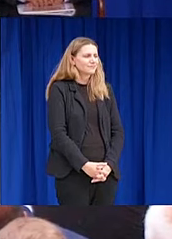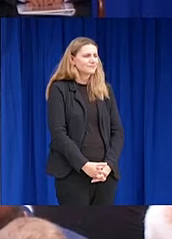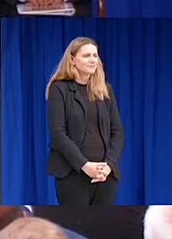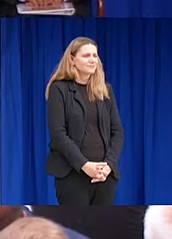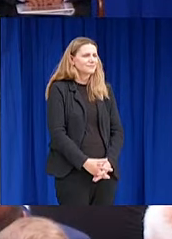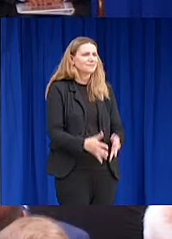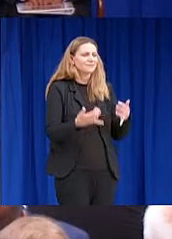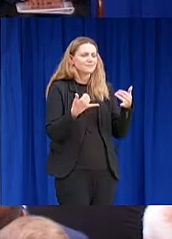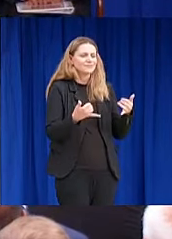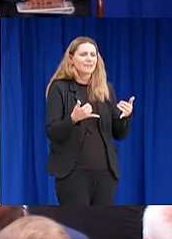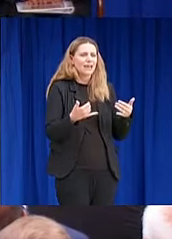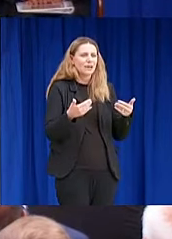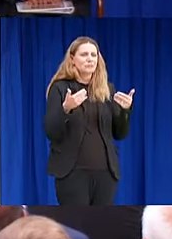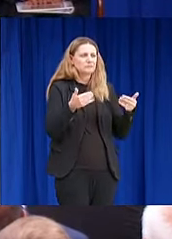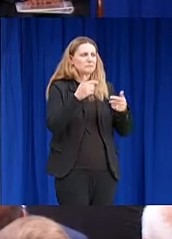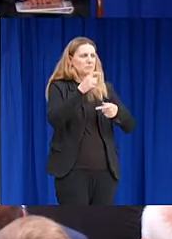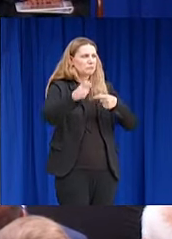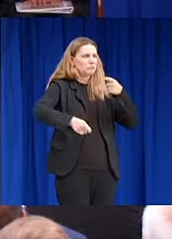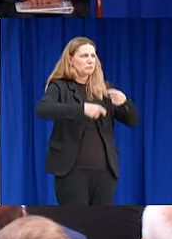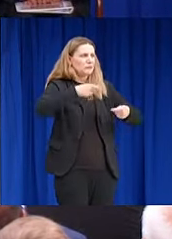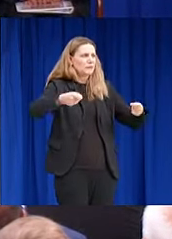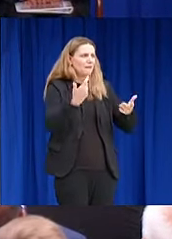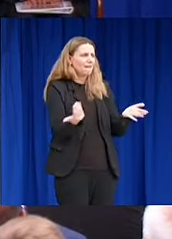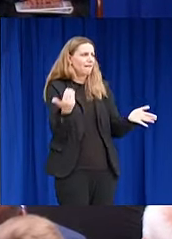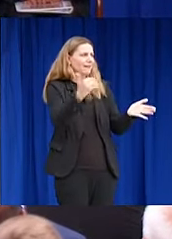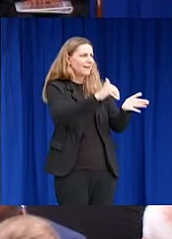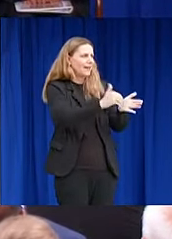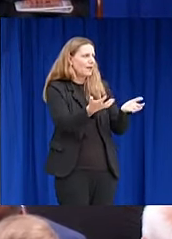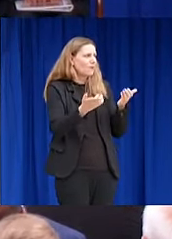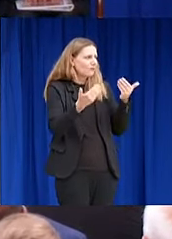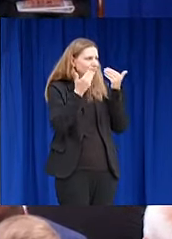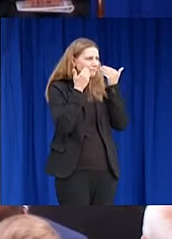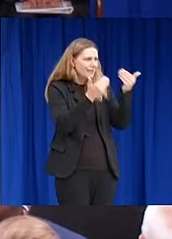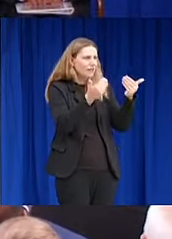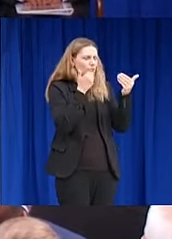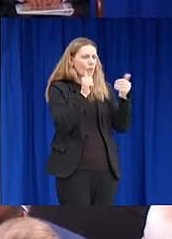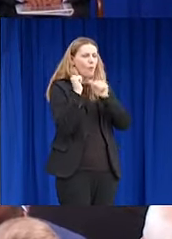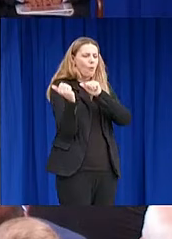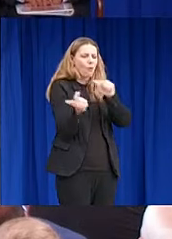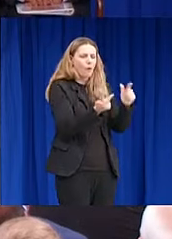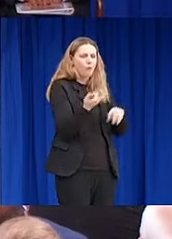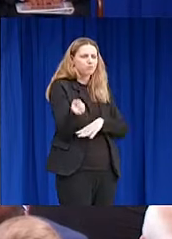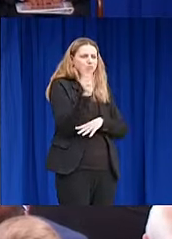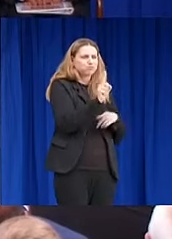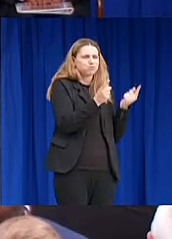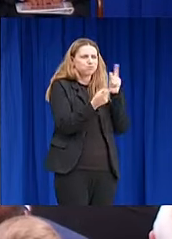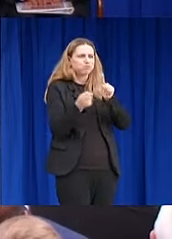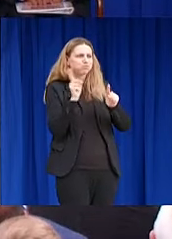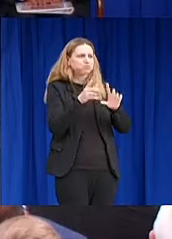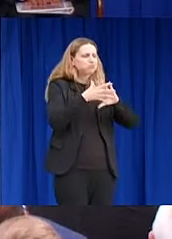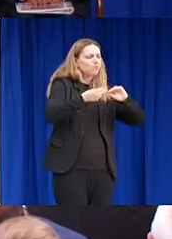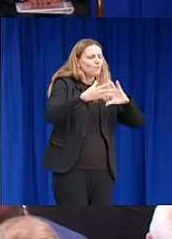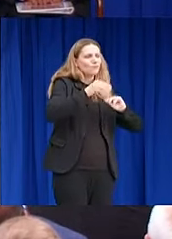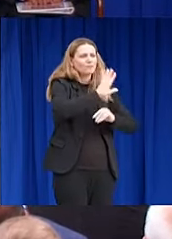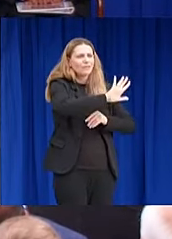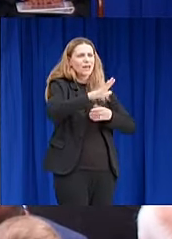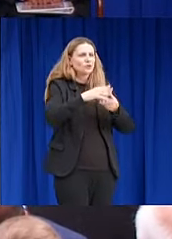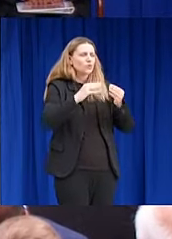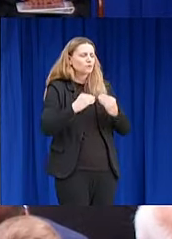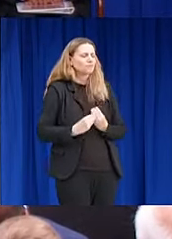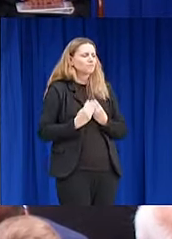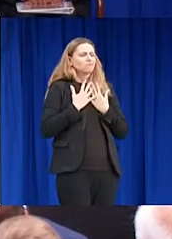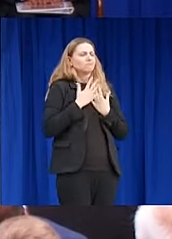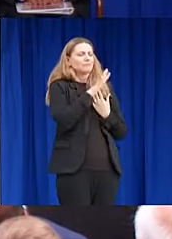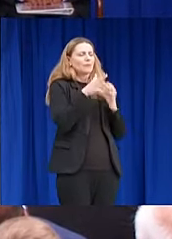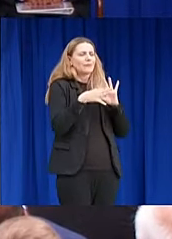As we close, I'd like to say thank you again to all our incredible speakers for sharing their stories and inspirational messages with us today. We would